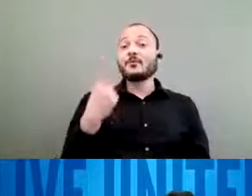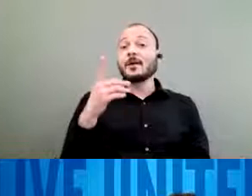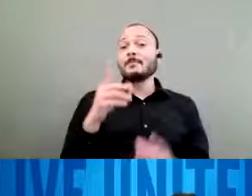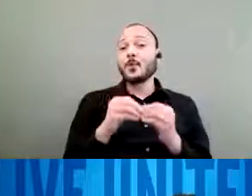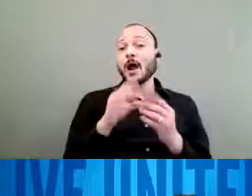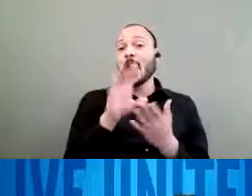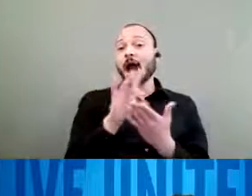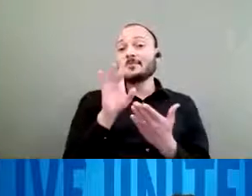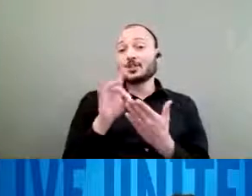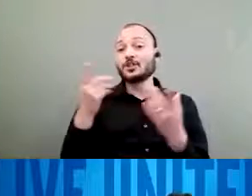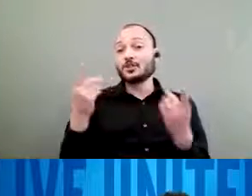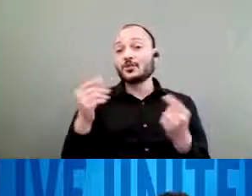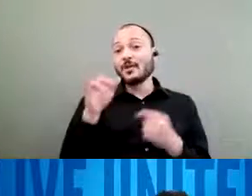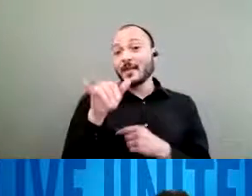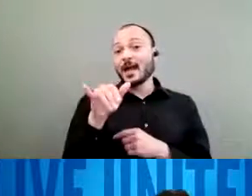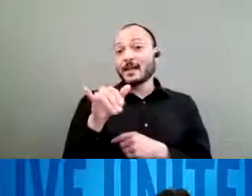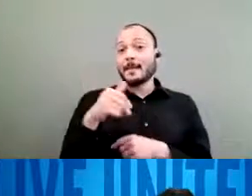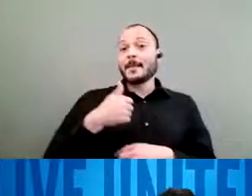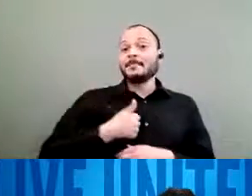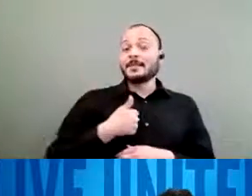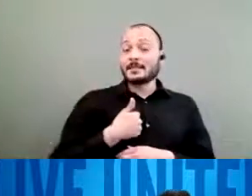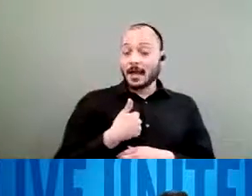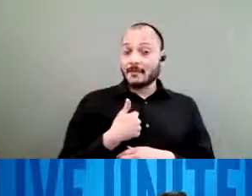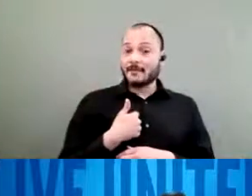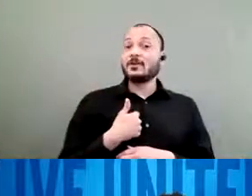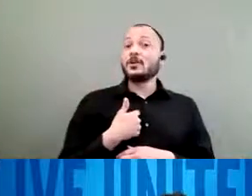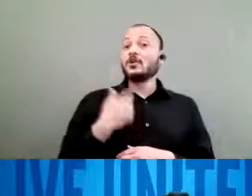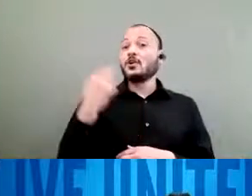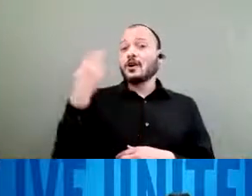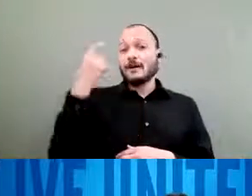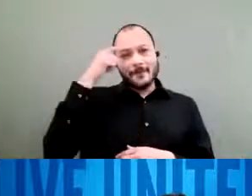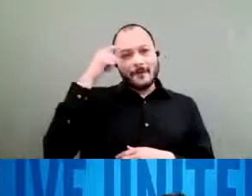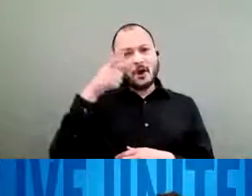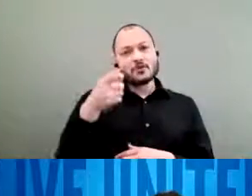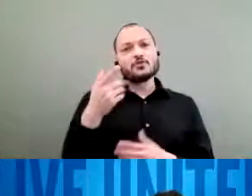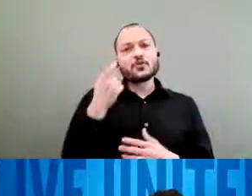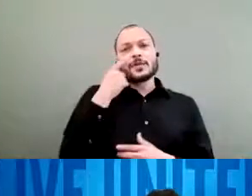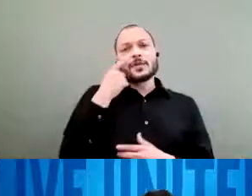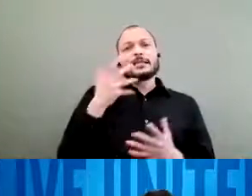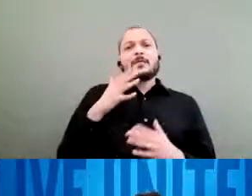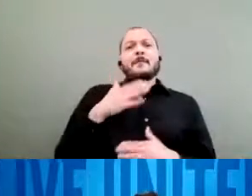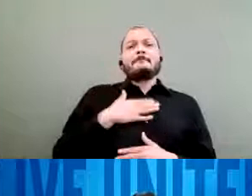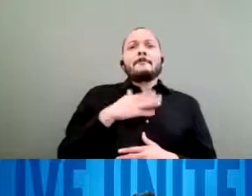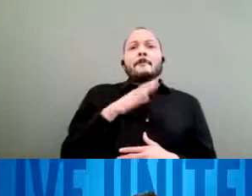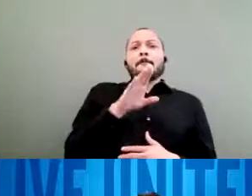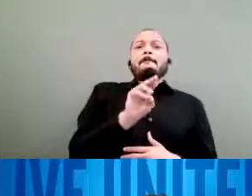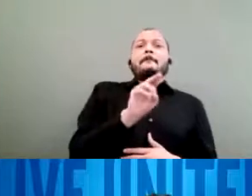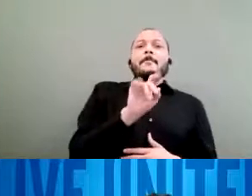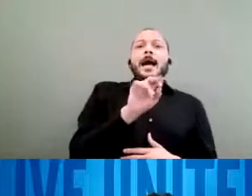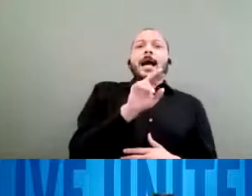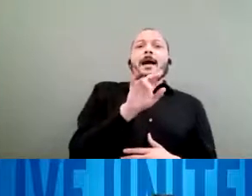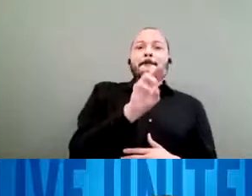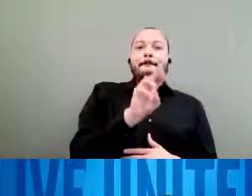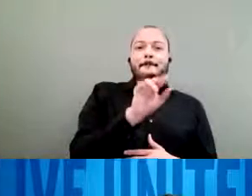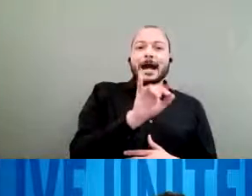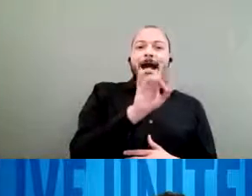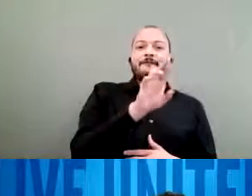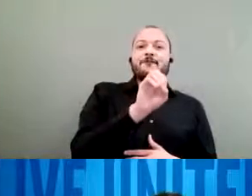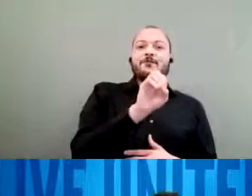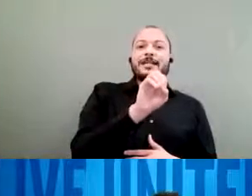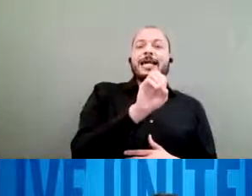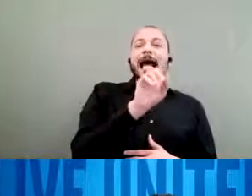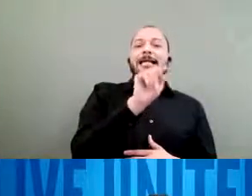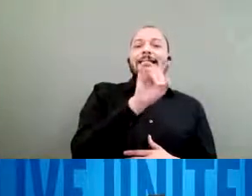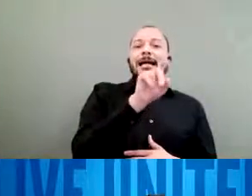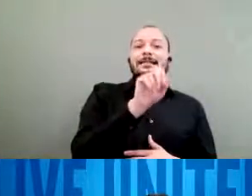to select to do this by myself. Reason for this is because you've just gone from myfreetaxes.org, which is the resource